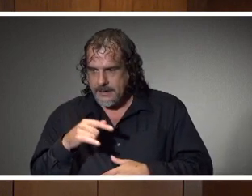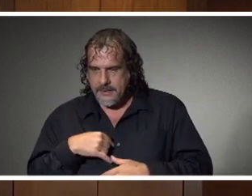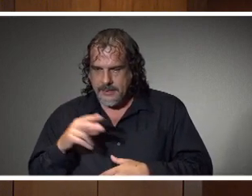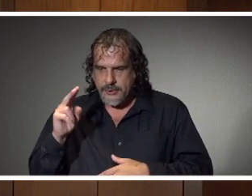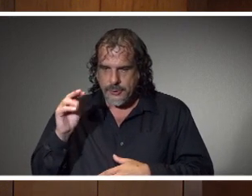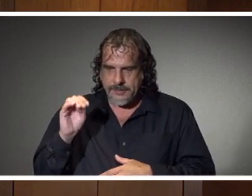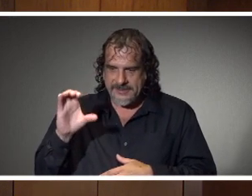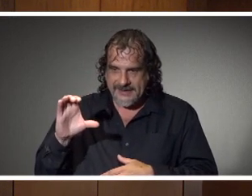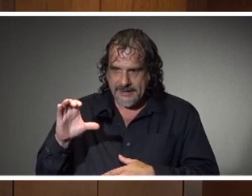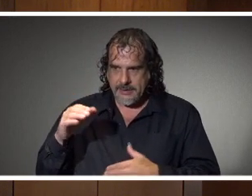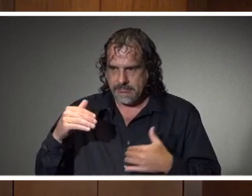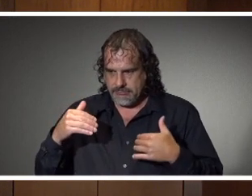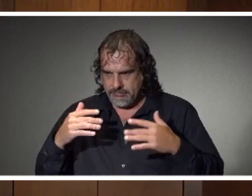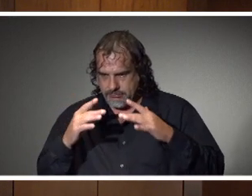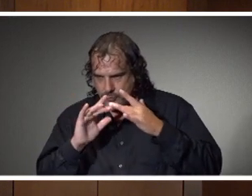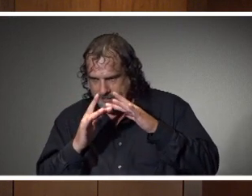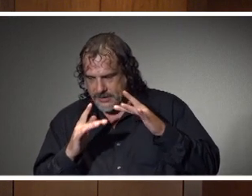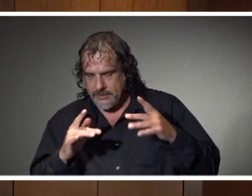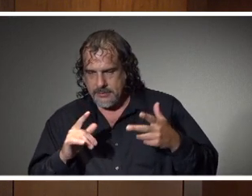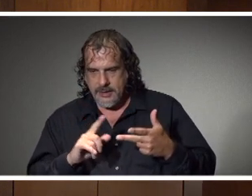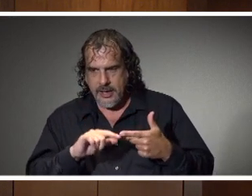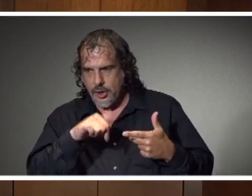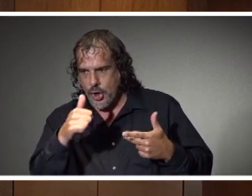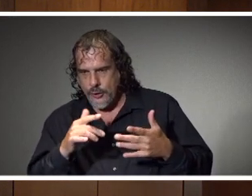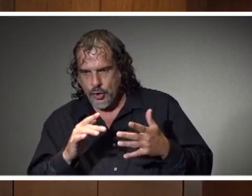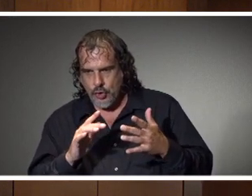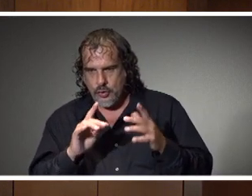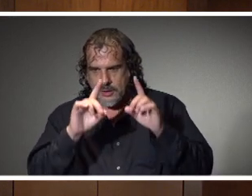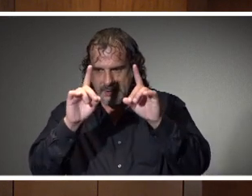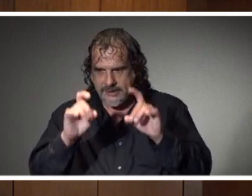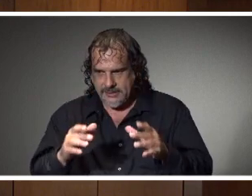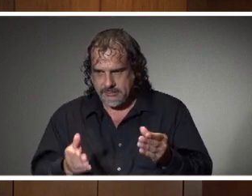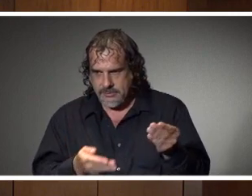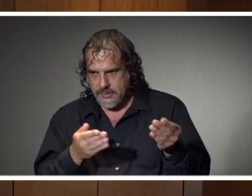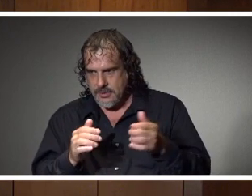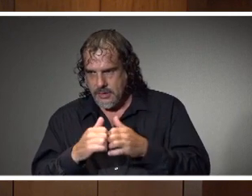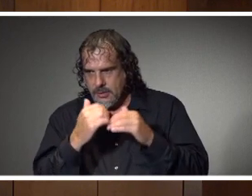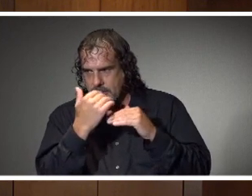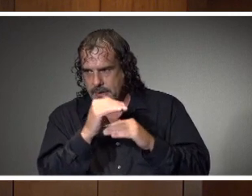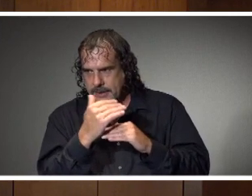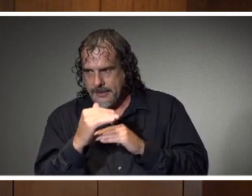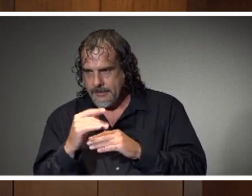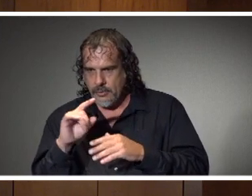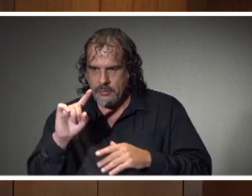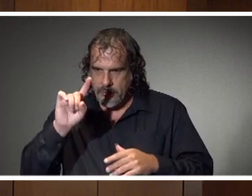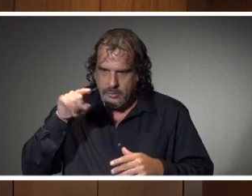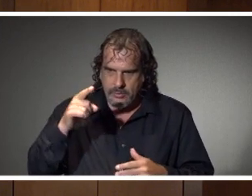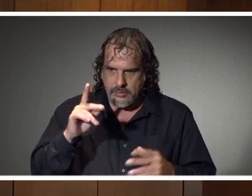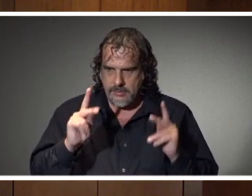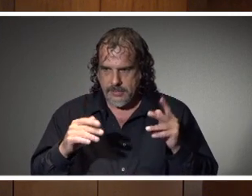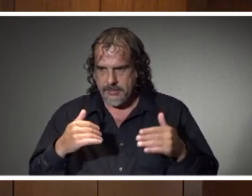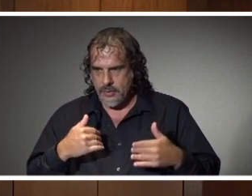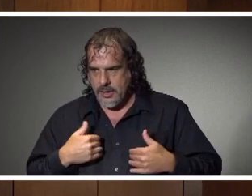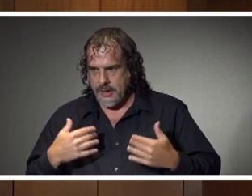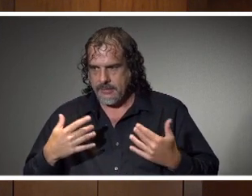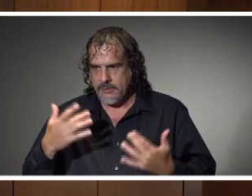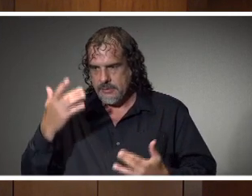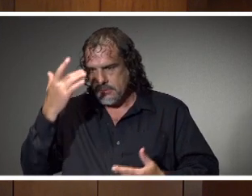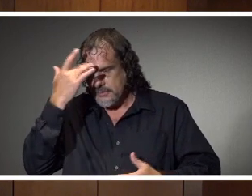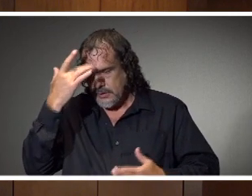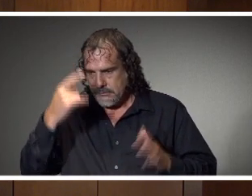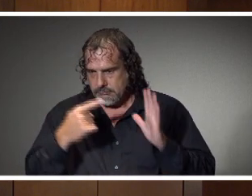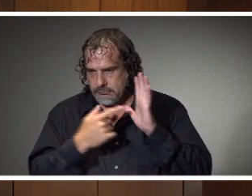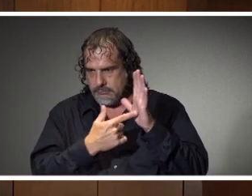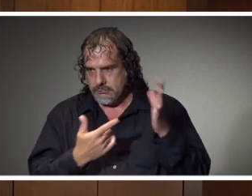website and other testing providers are still limiting testing to people with respiratory symptoms, or